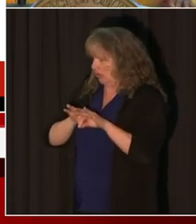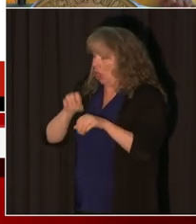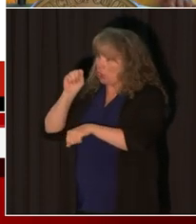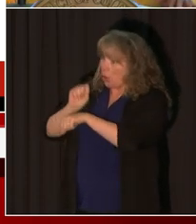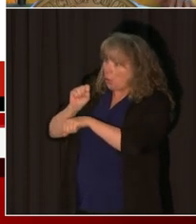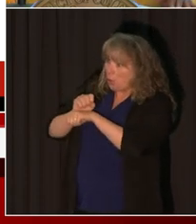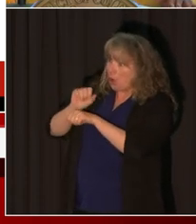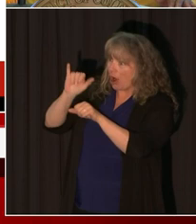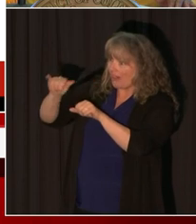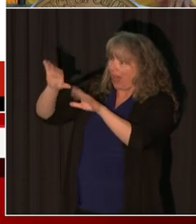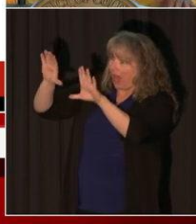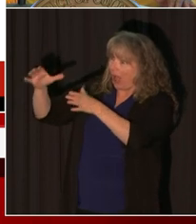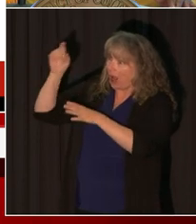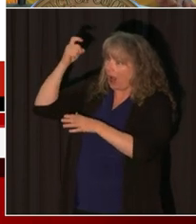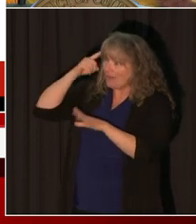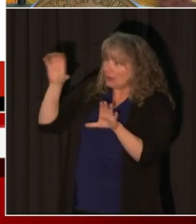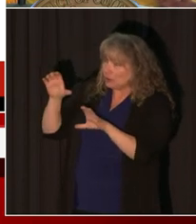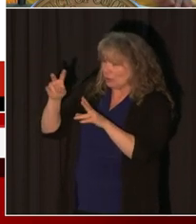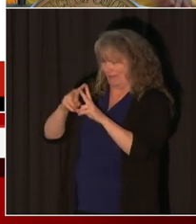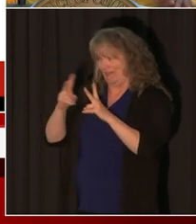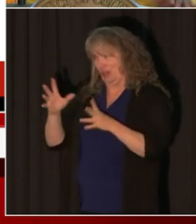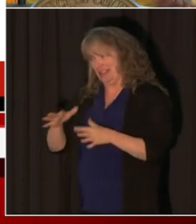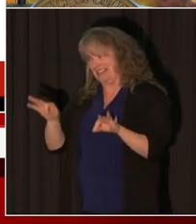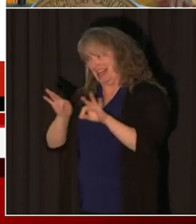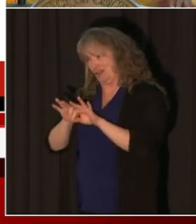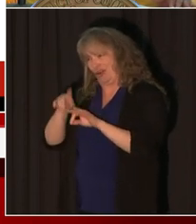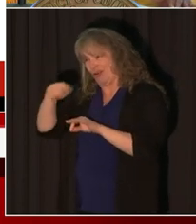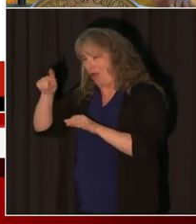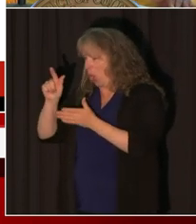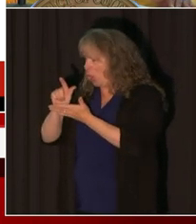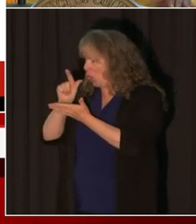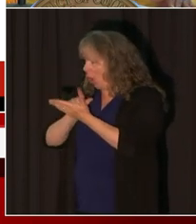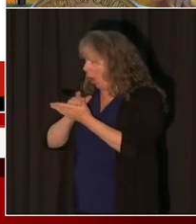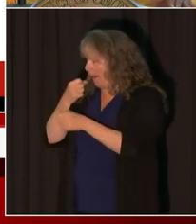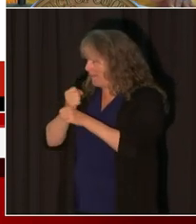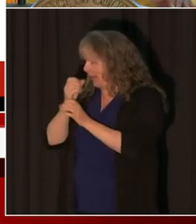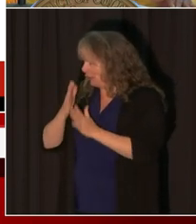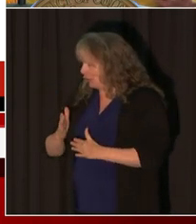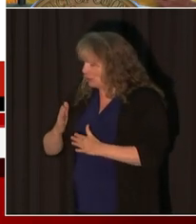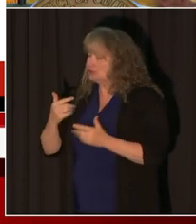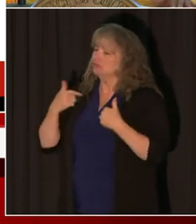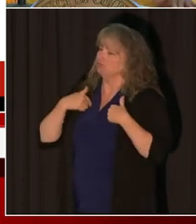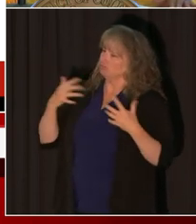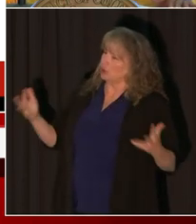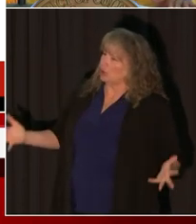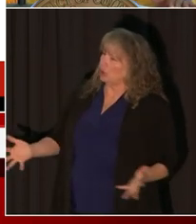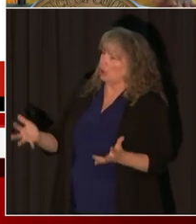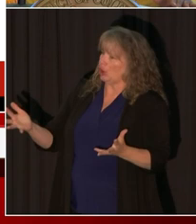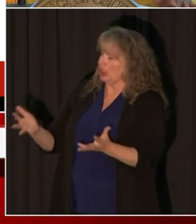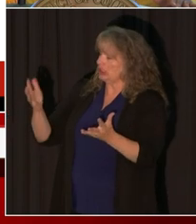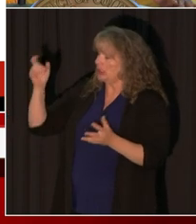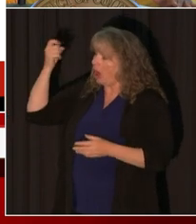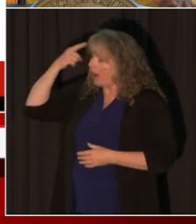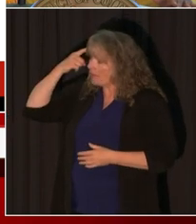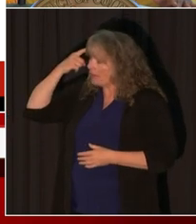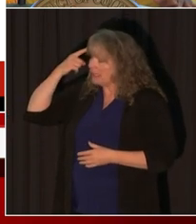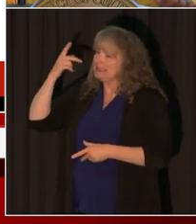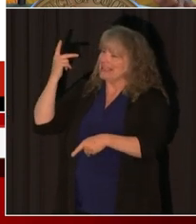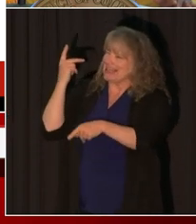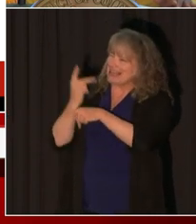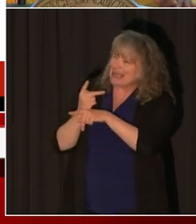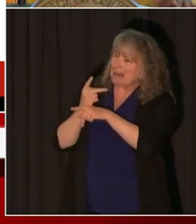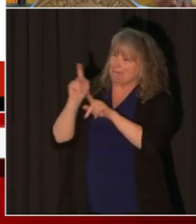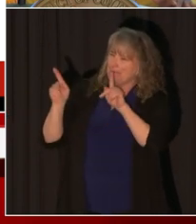essential, especially our lawmakers. What I have encouraged the federal government to do is to keep as many people on telework